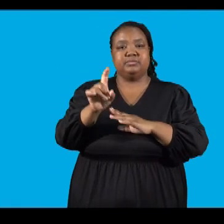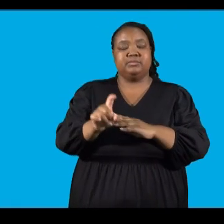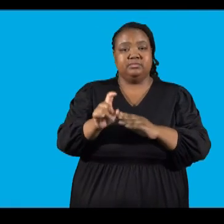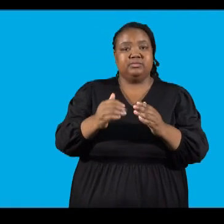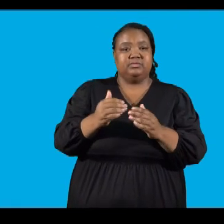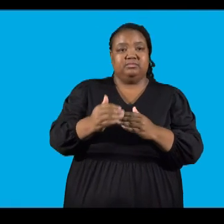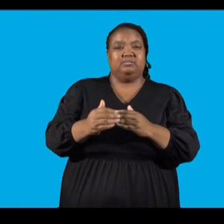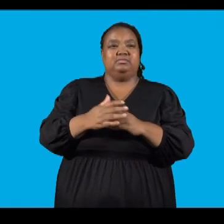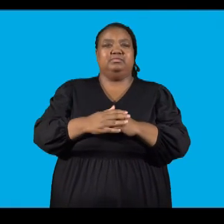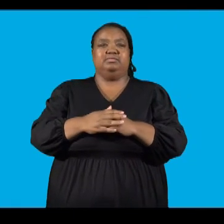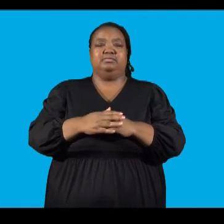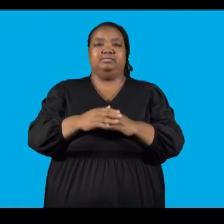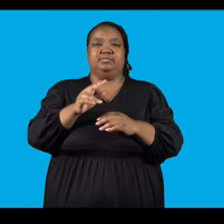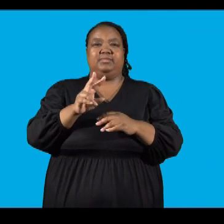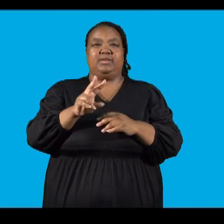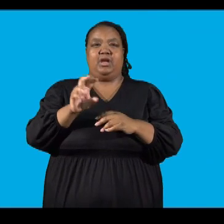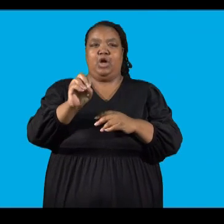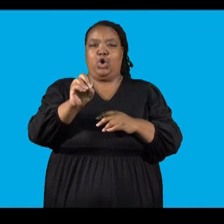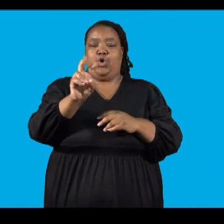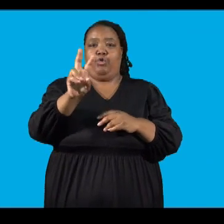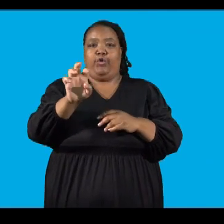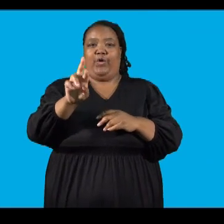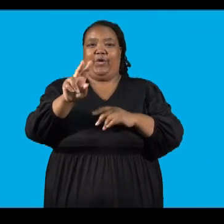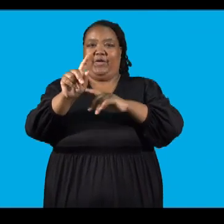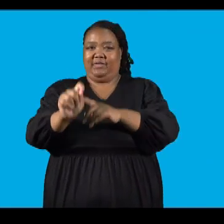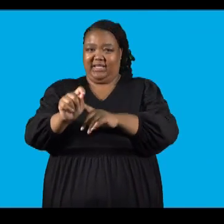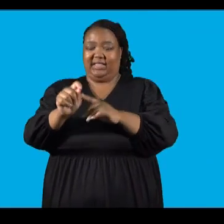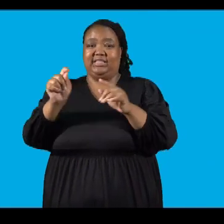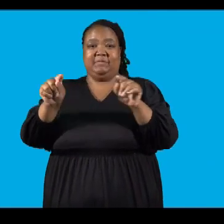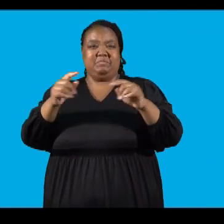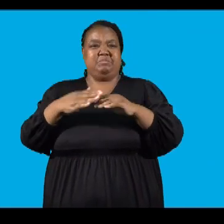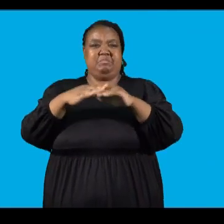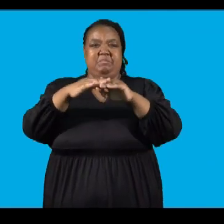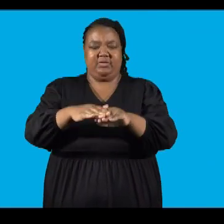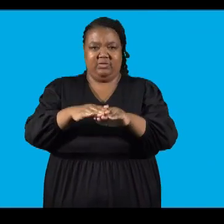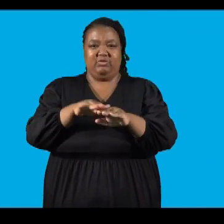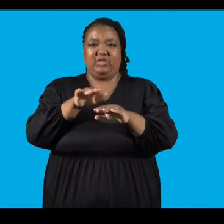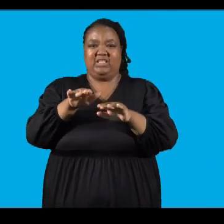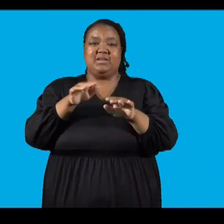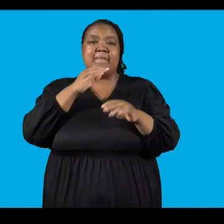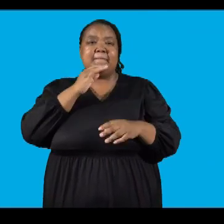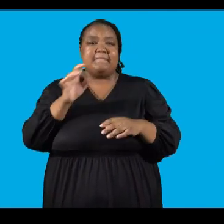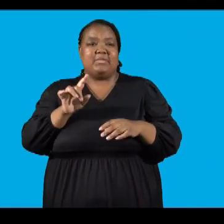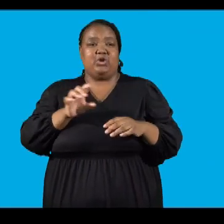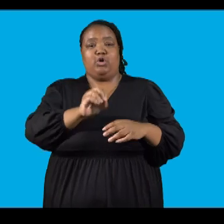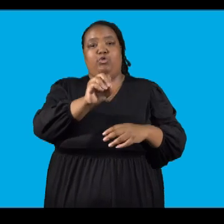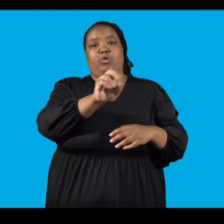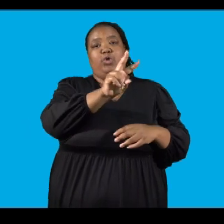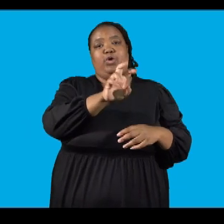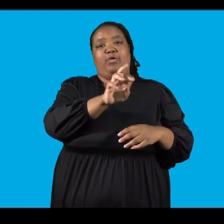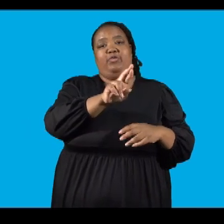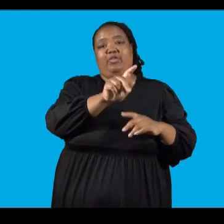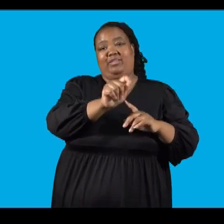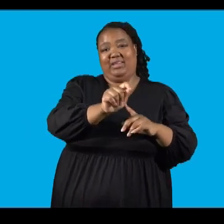Next question, distinguish between overt and tacit collusion. We're going to start with